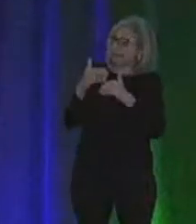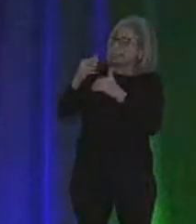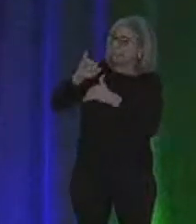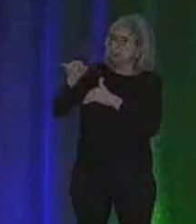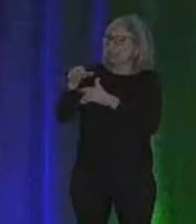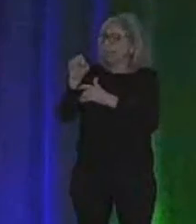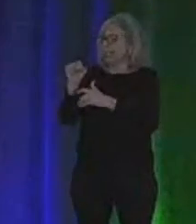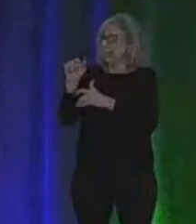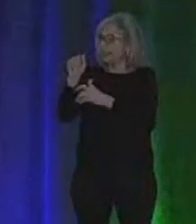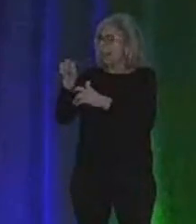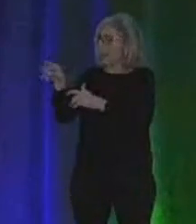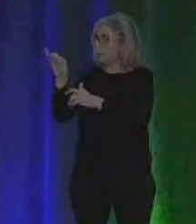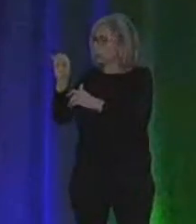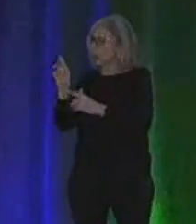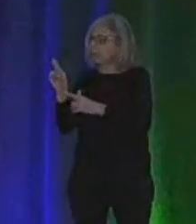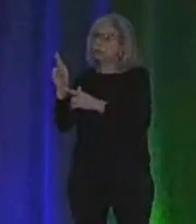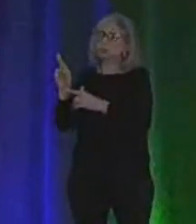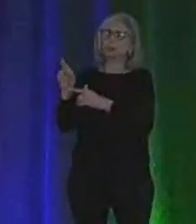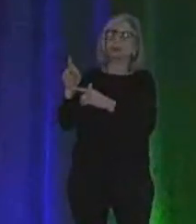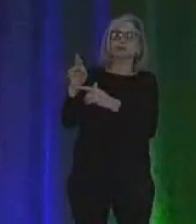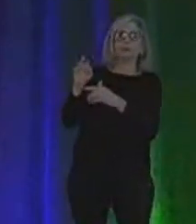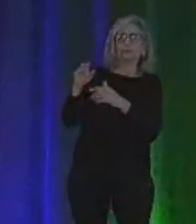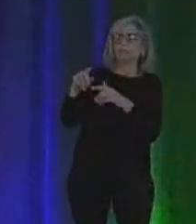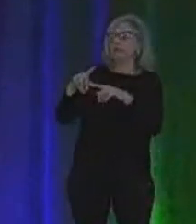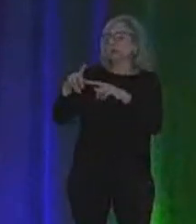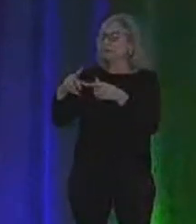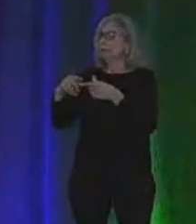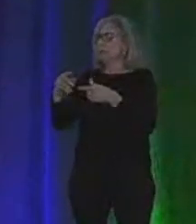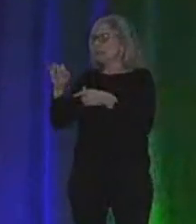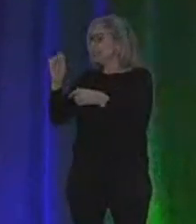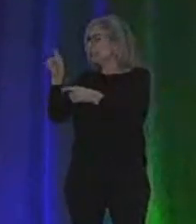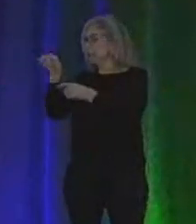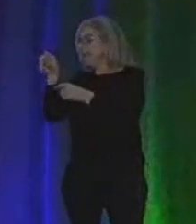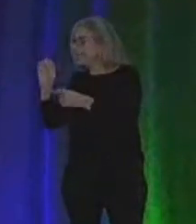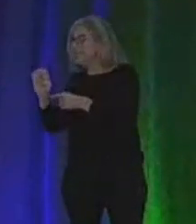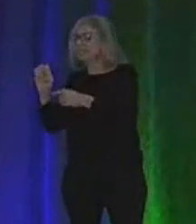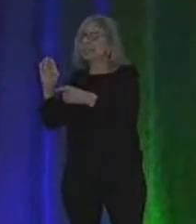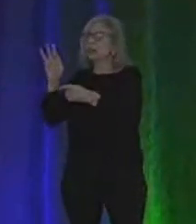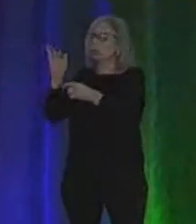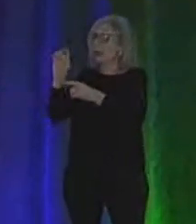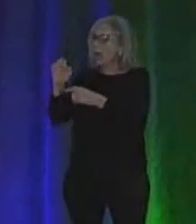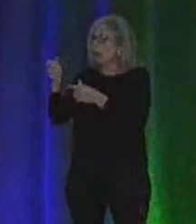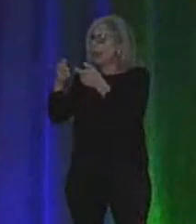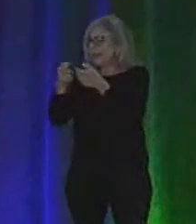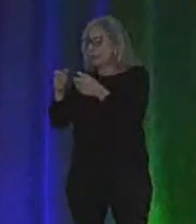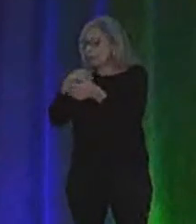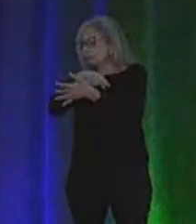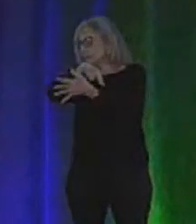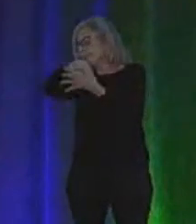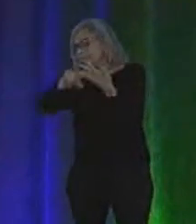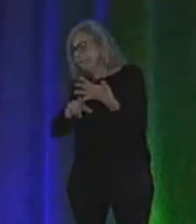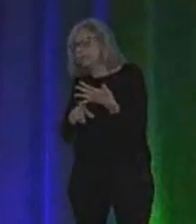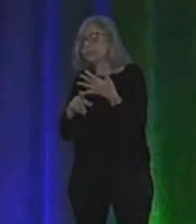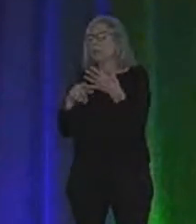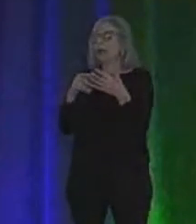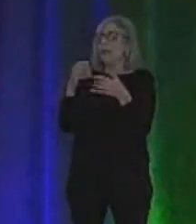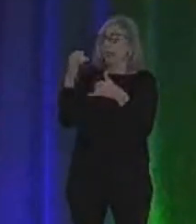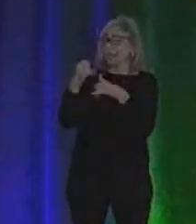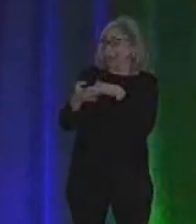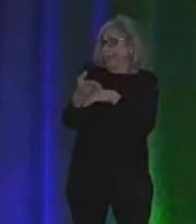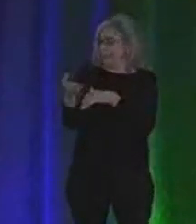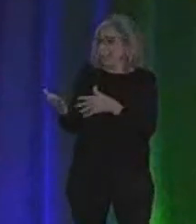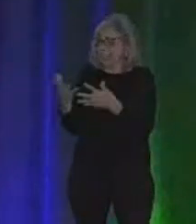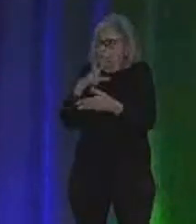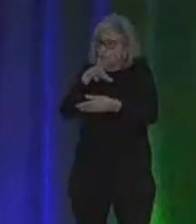like the app router and React server components and suspense and edge functions and route handlers and a lot more other things. And the last thing is